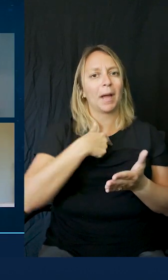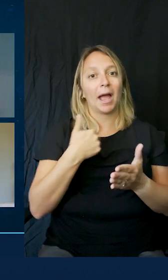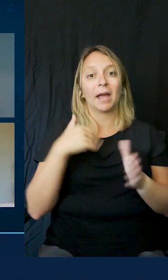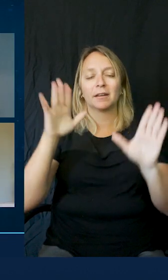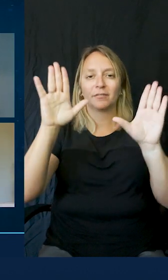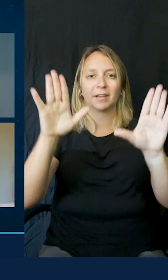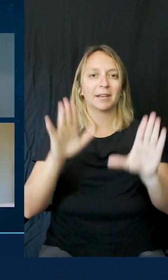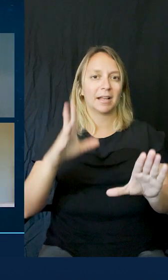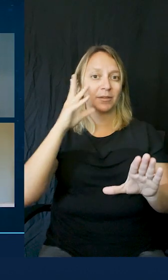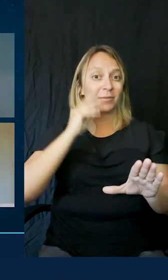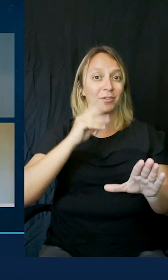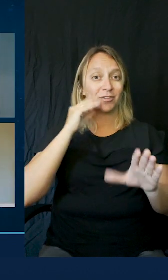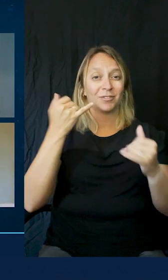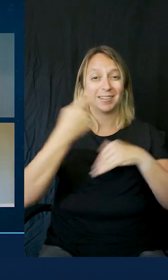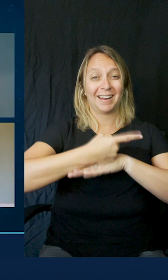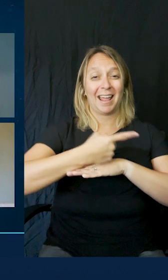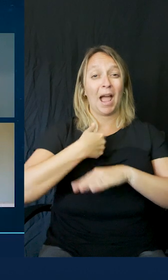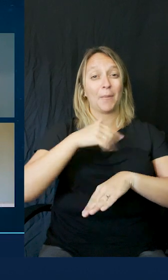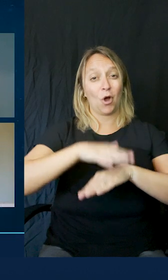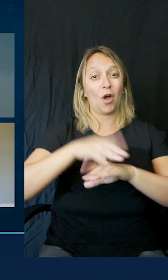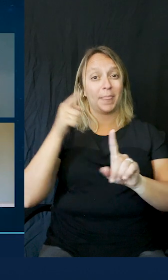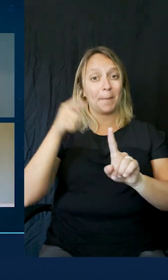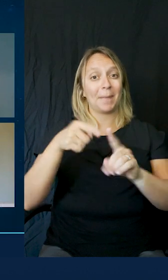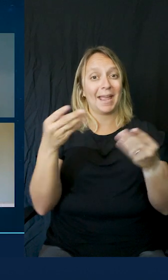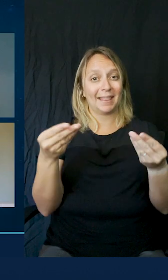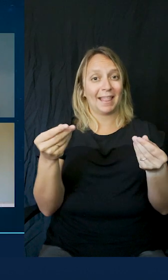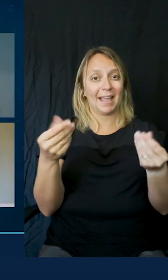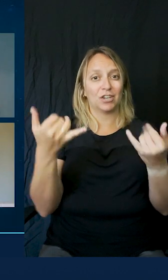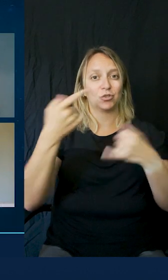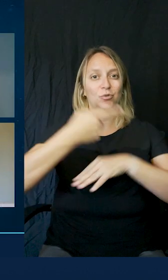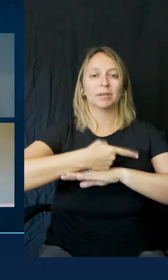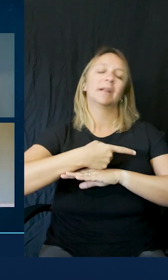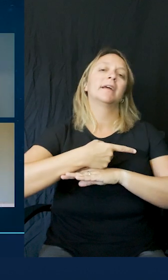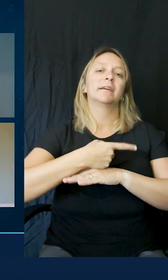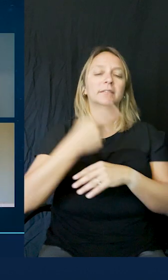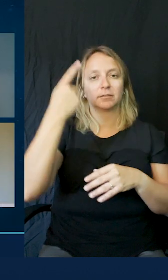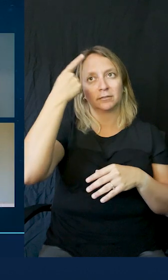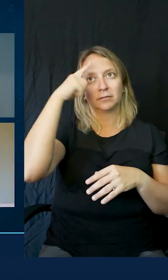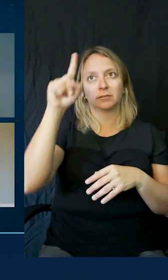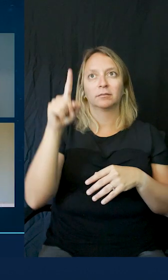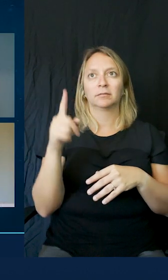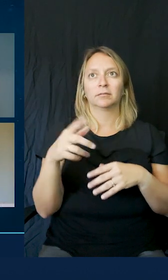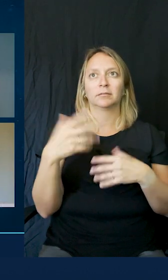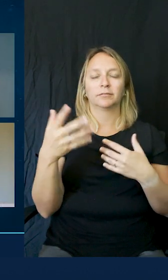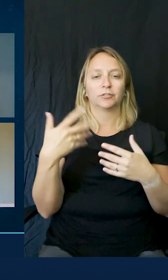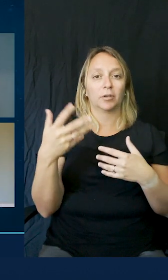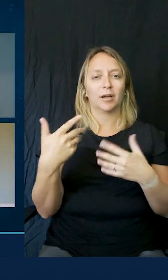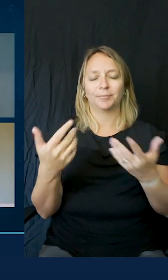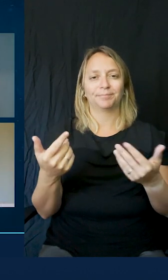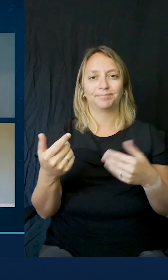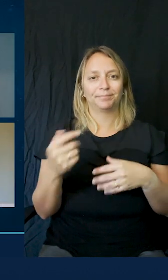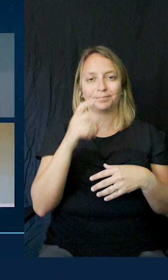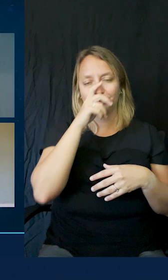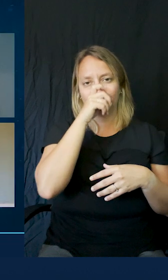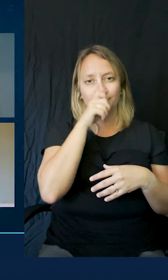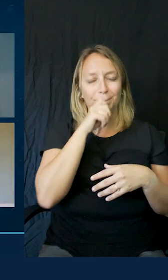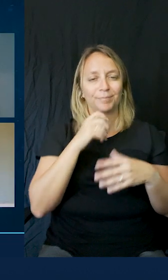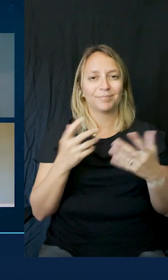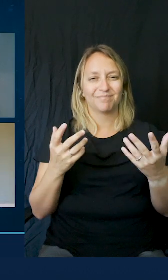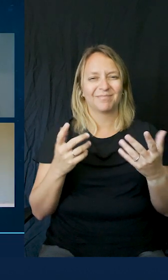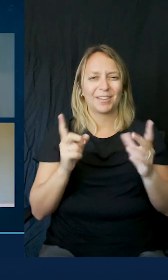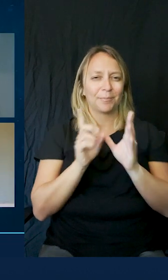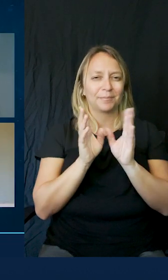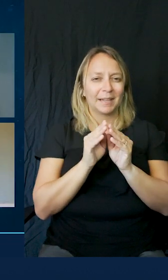today. I'm actually on the mainland today for a doctor appointment. And